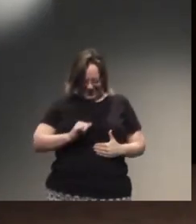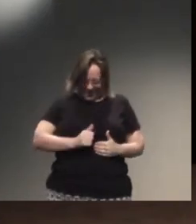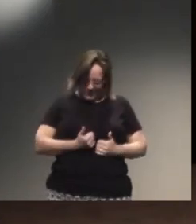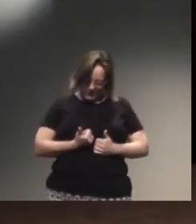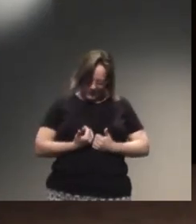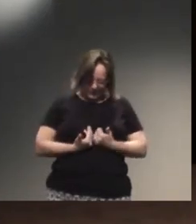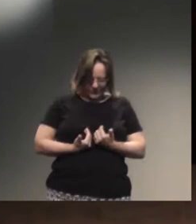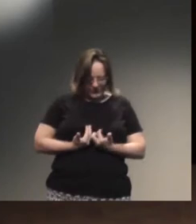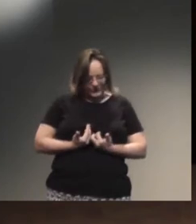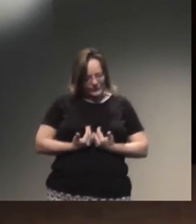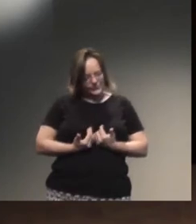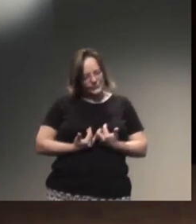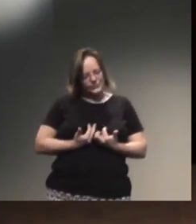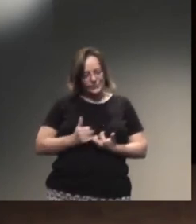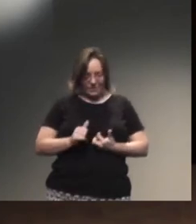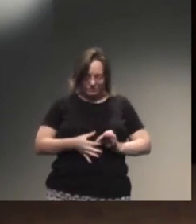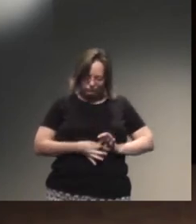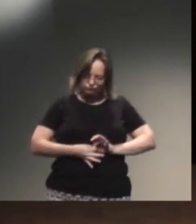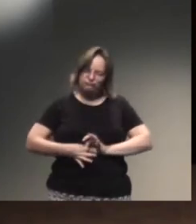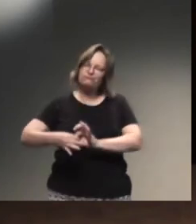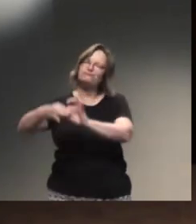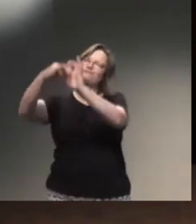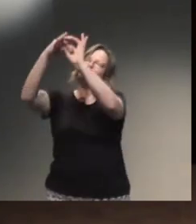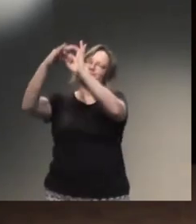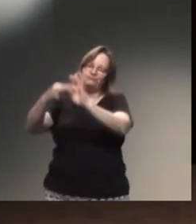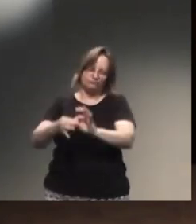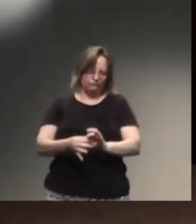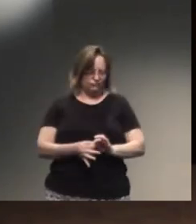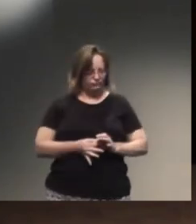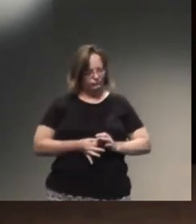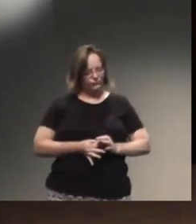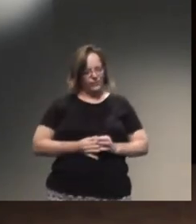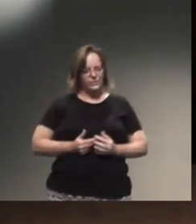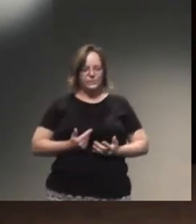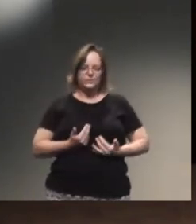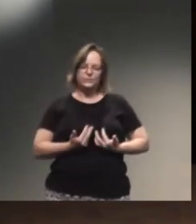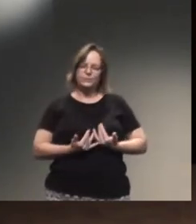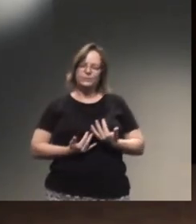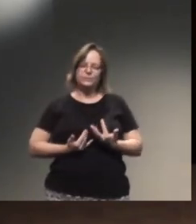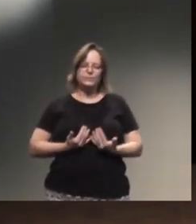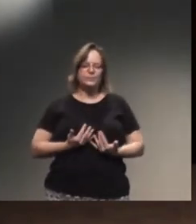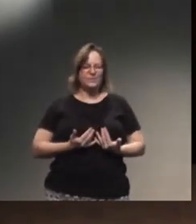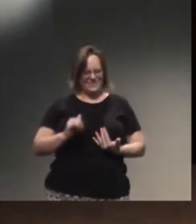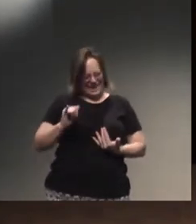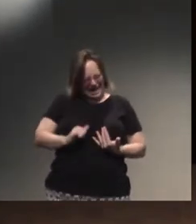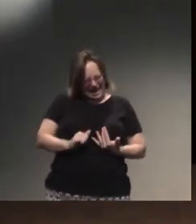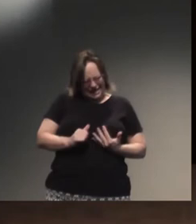To know in this moment that our true nature is divine.